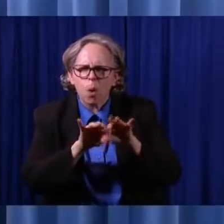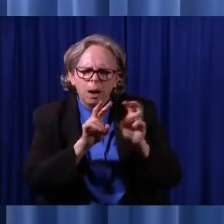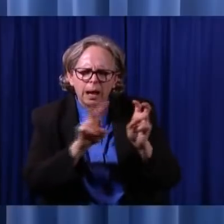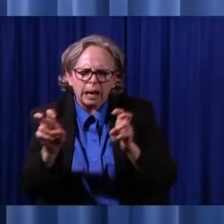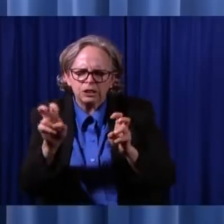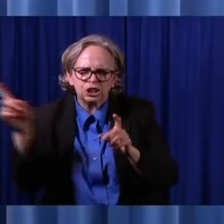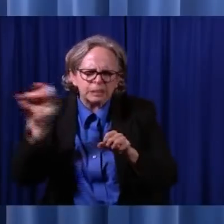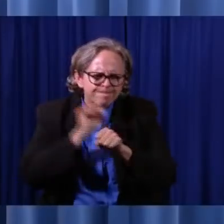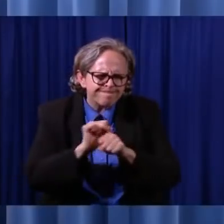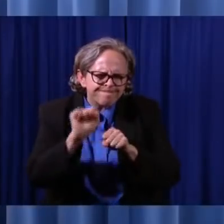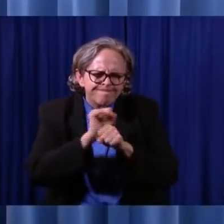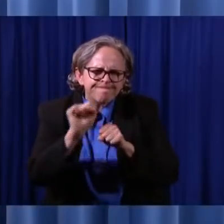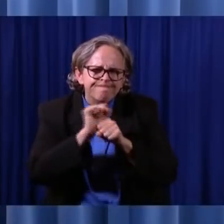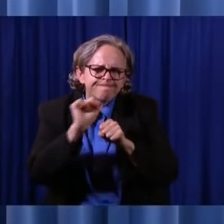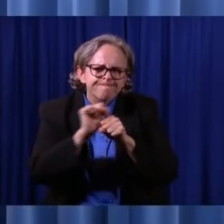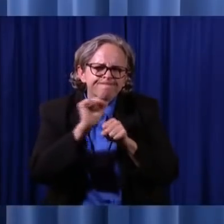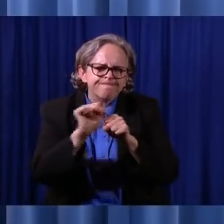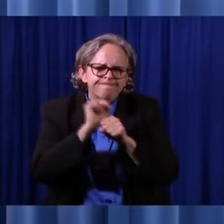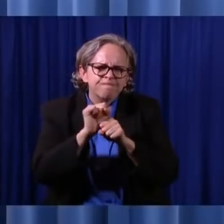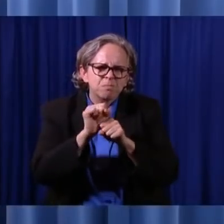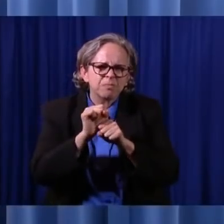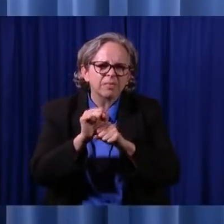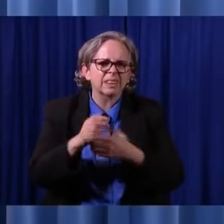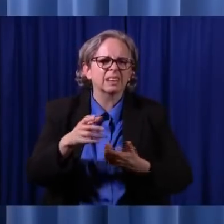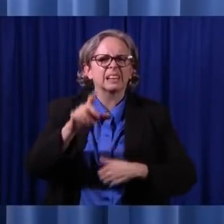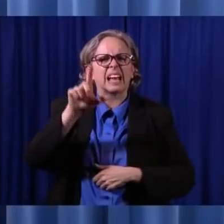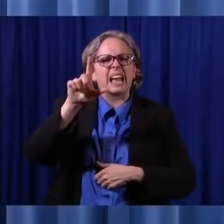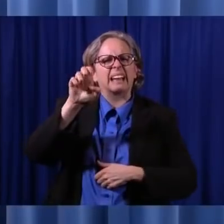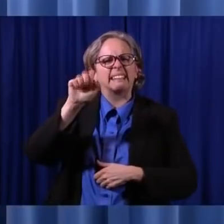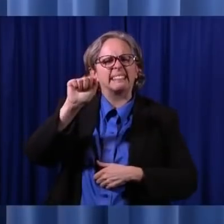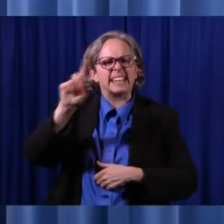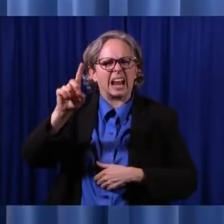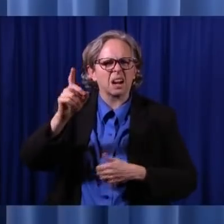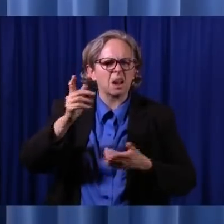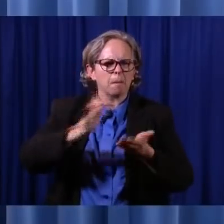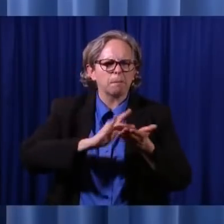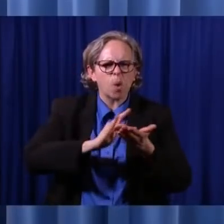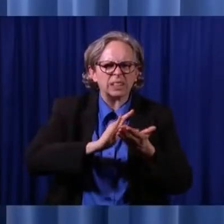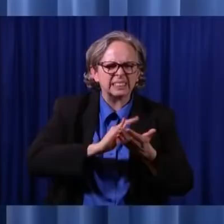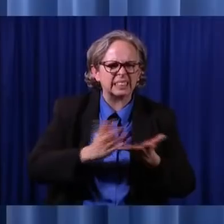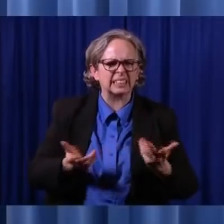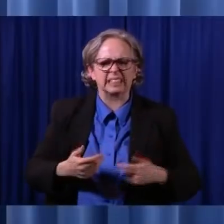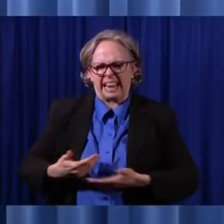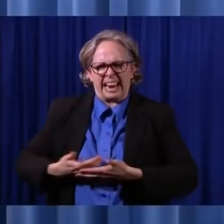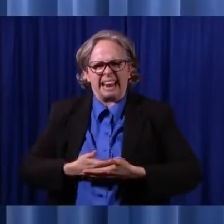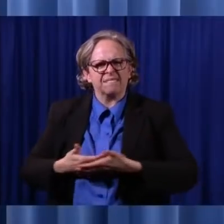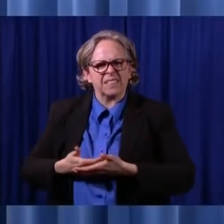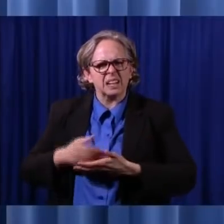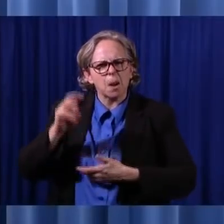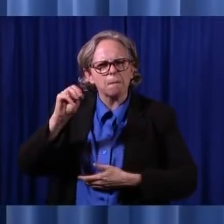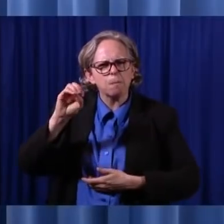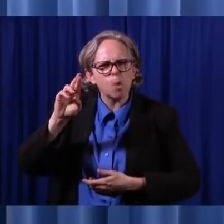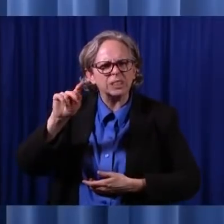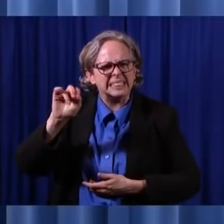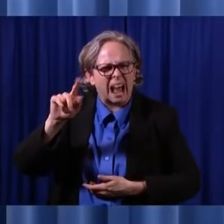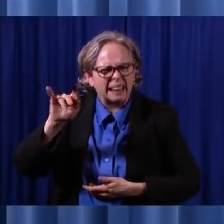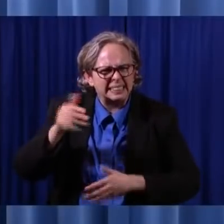Lead paint poisoning, infant mortality, youth homelessness,